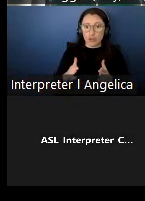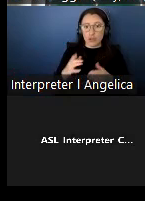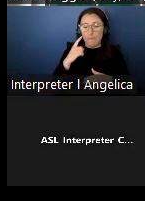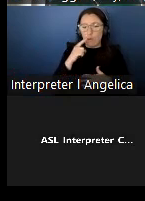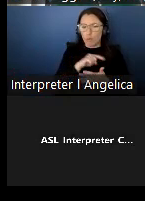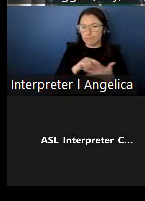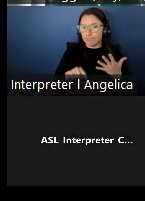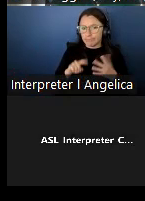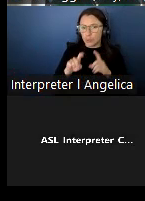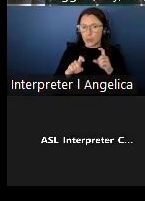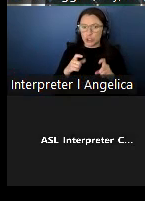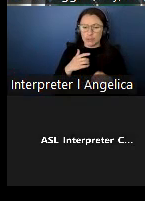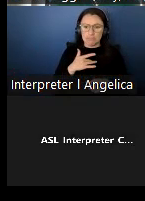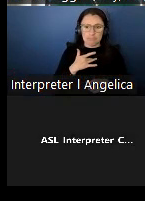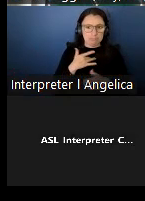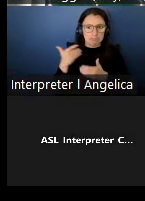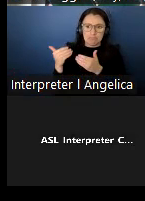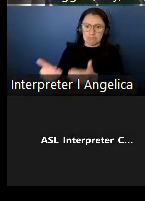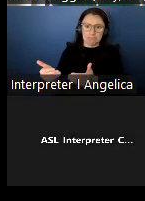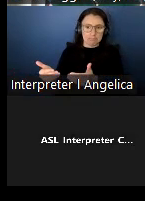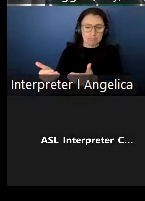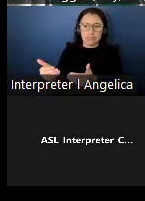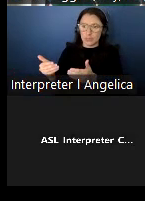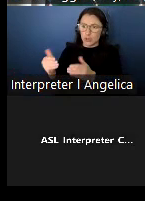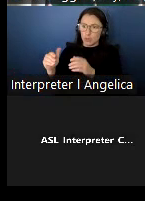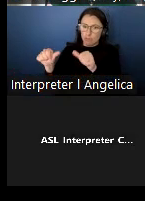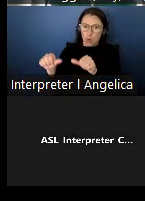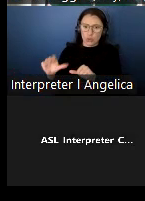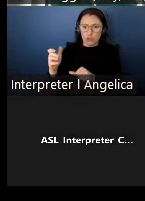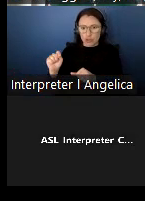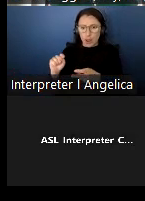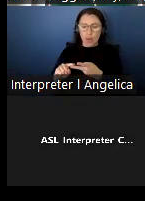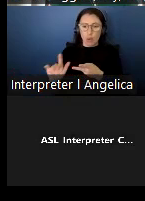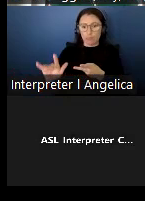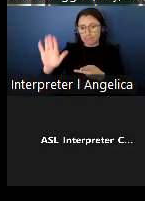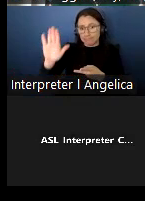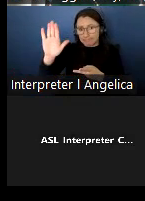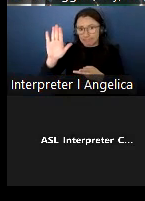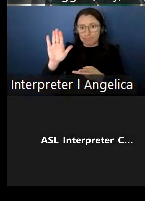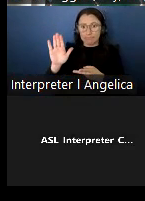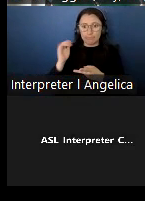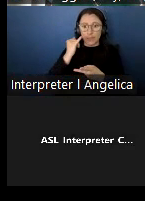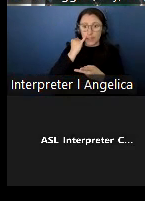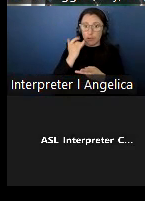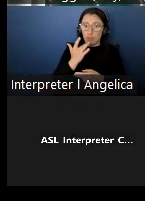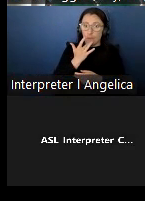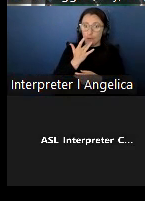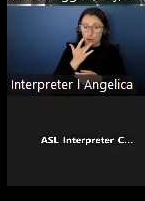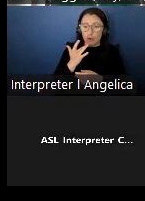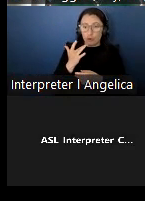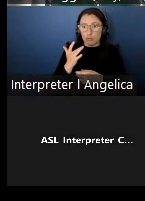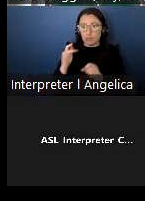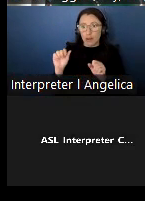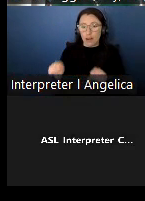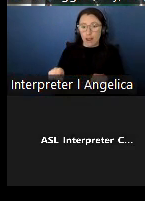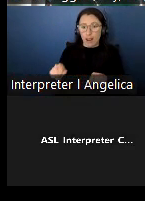questions, please feel welcome to post in the chat or raise your hand if that's a function that is available to you all.